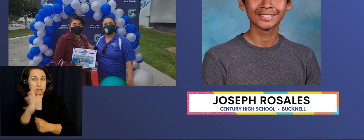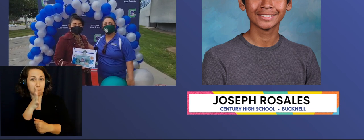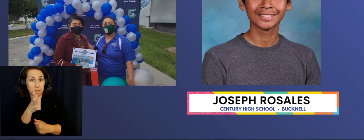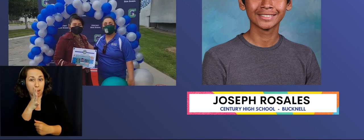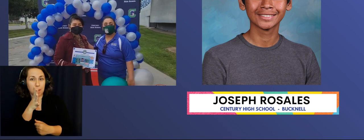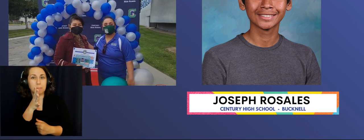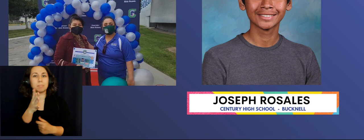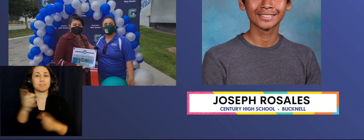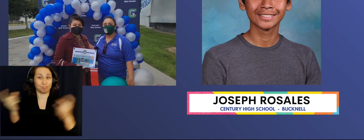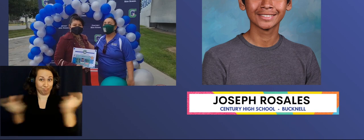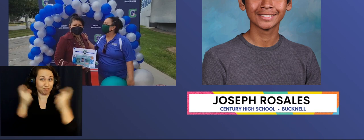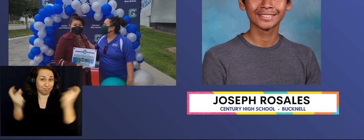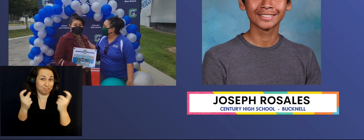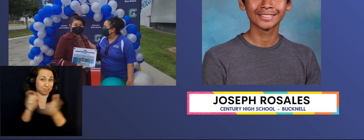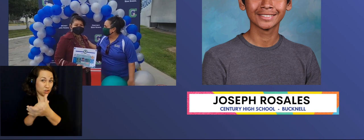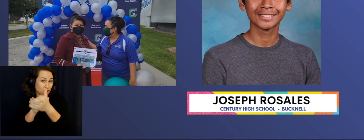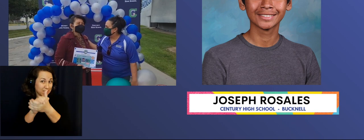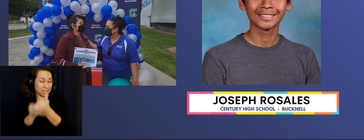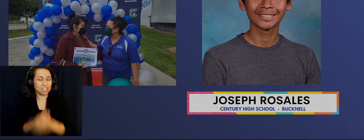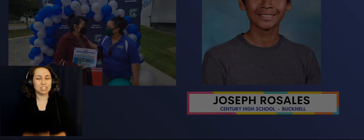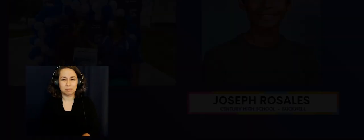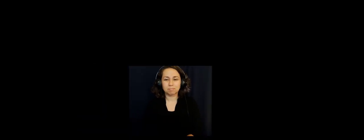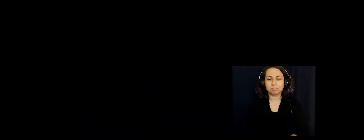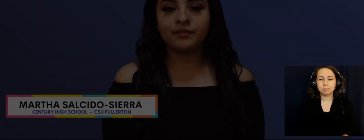He is one of the top 100. Congratulations!